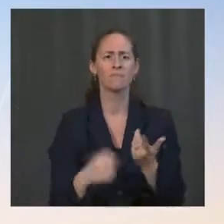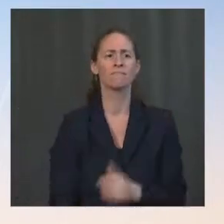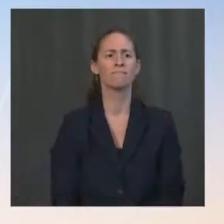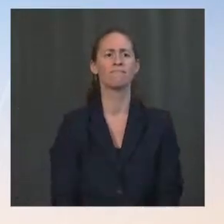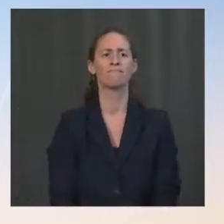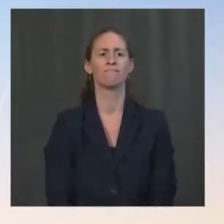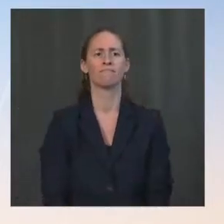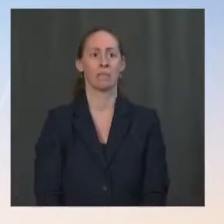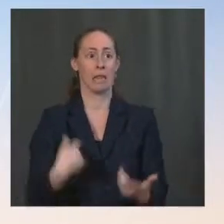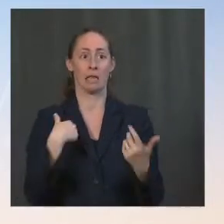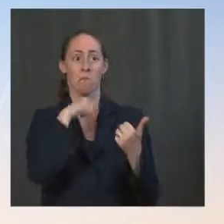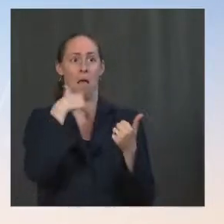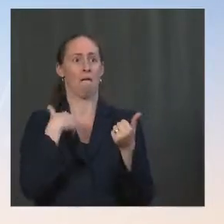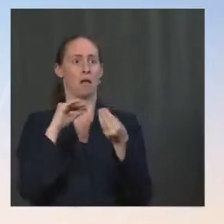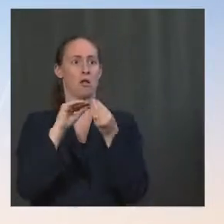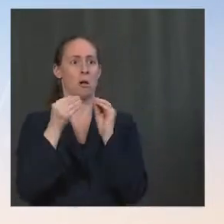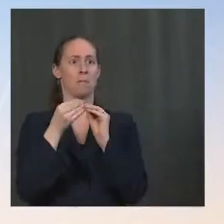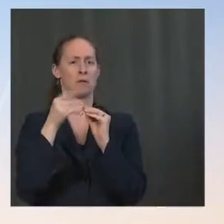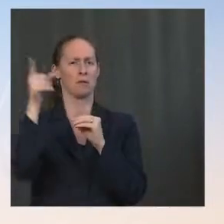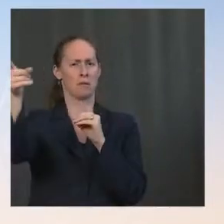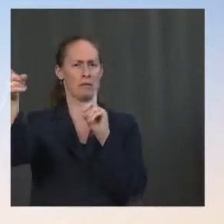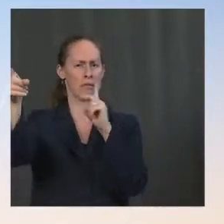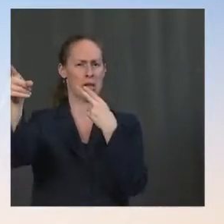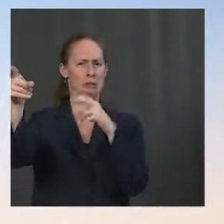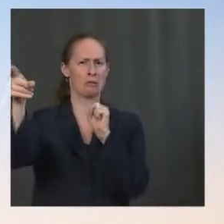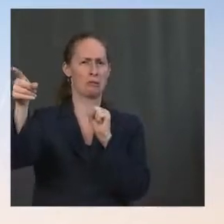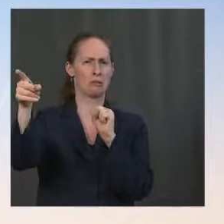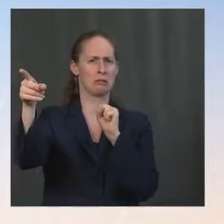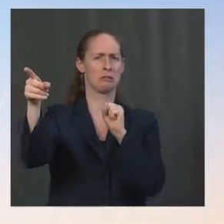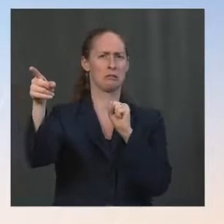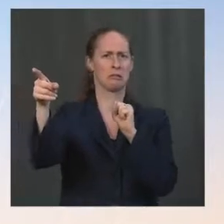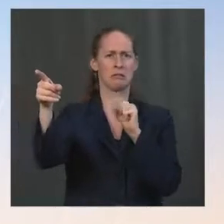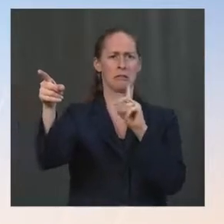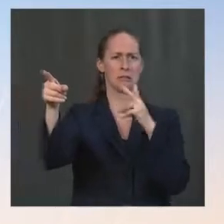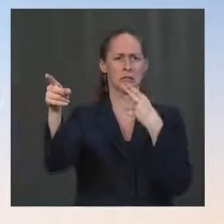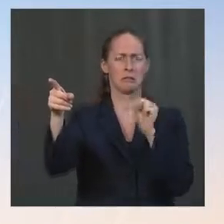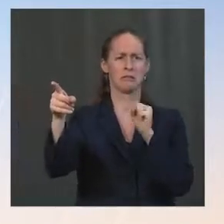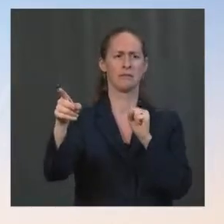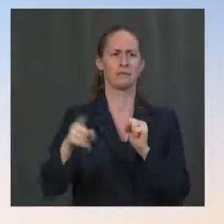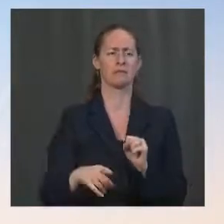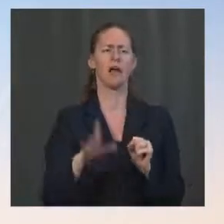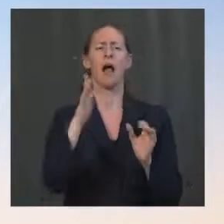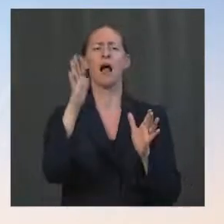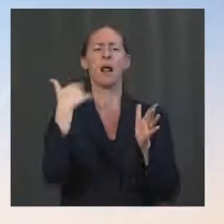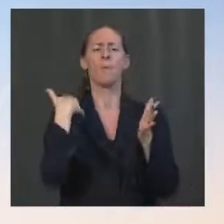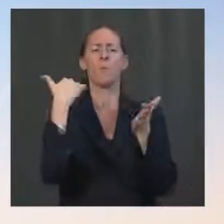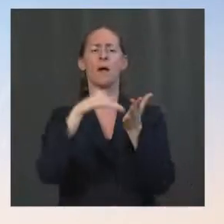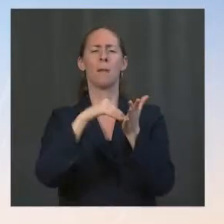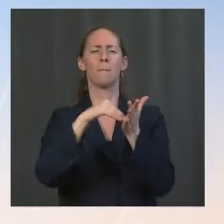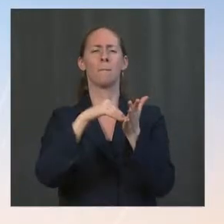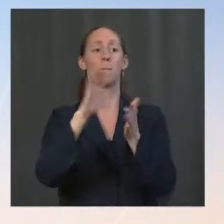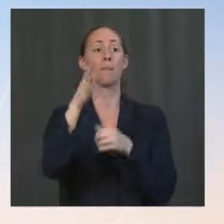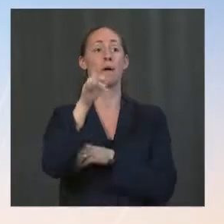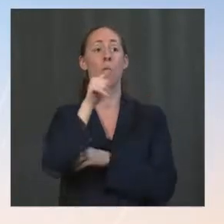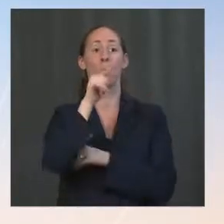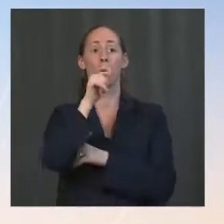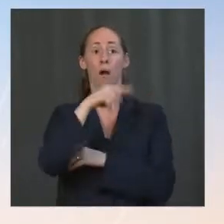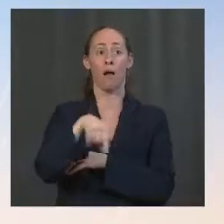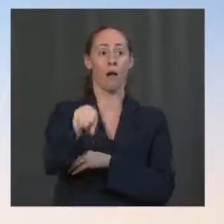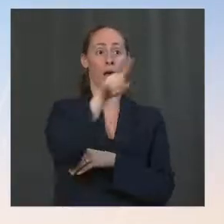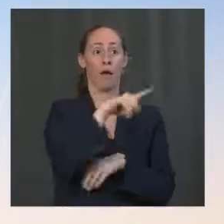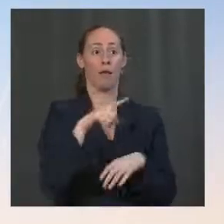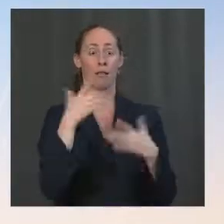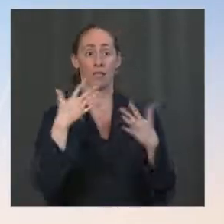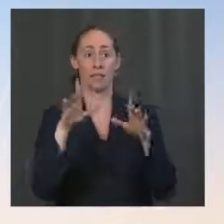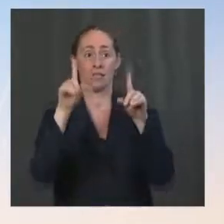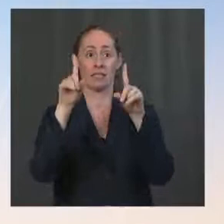Security has it. One more on vaccines that were donated to. And I would just reiterate, individuals who test positive are quarantined and